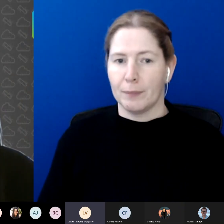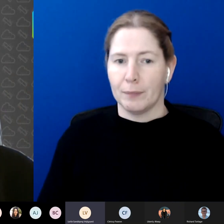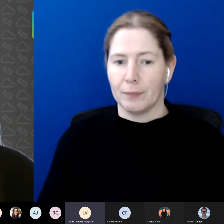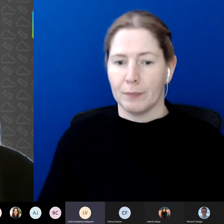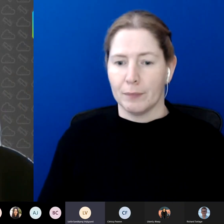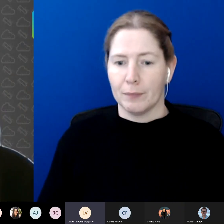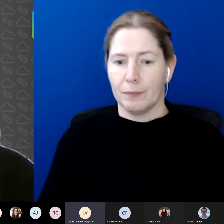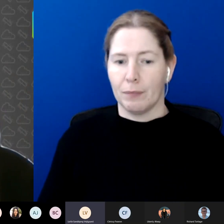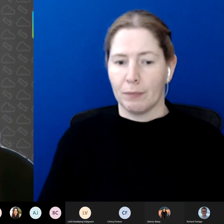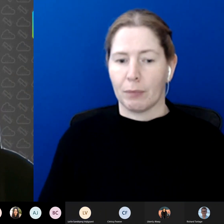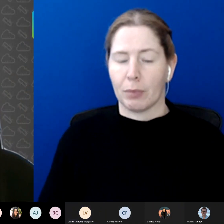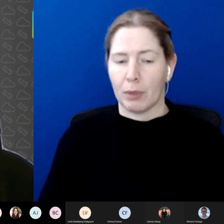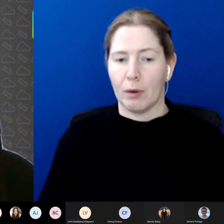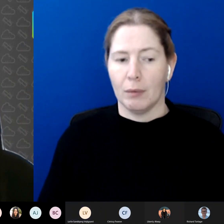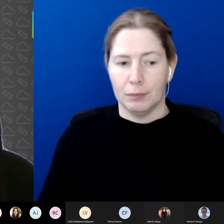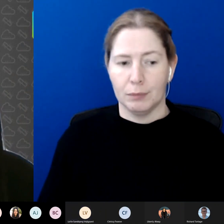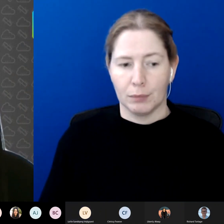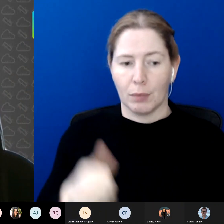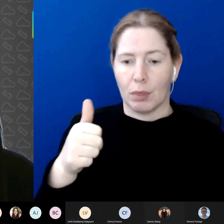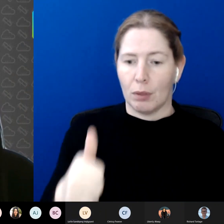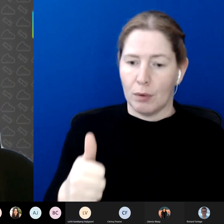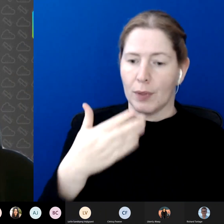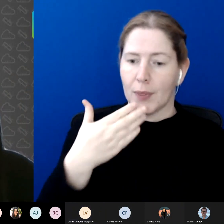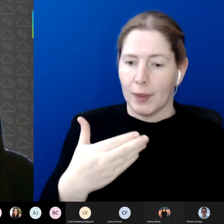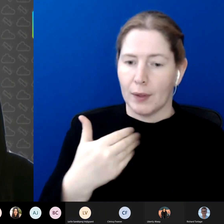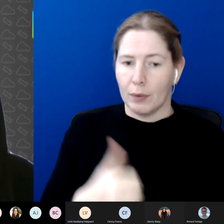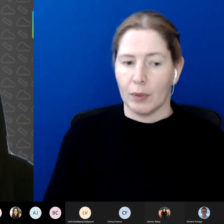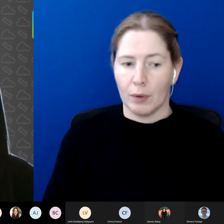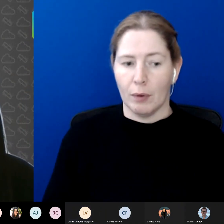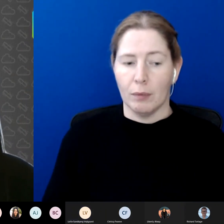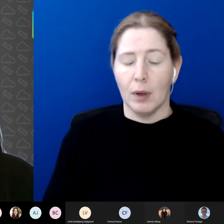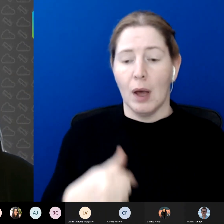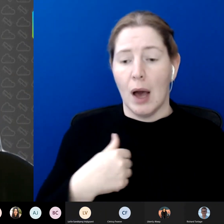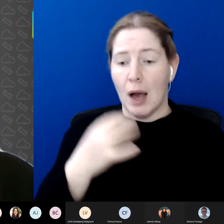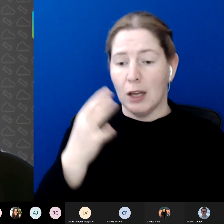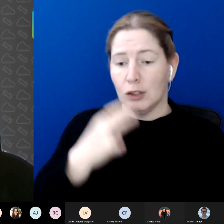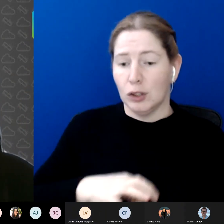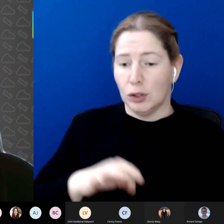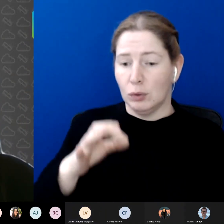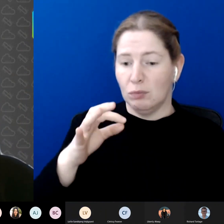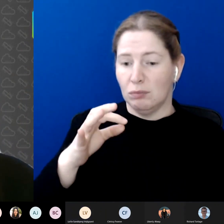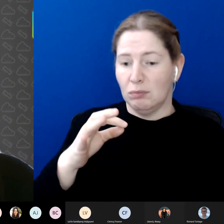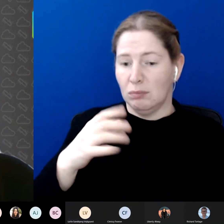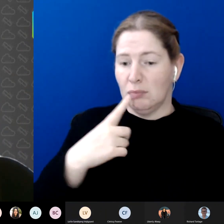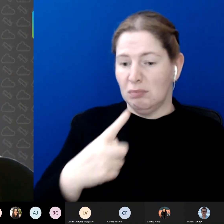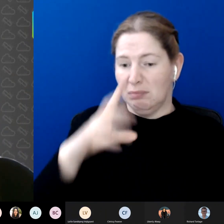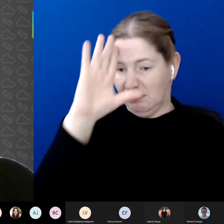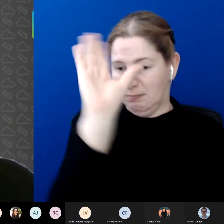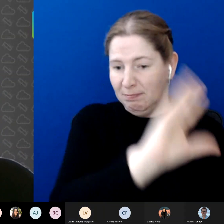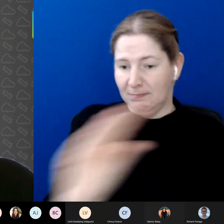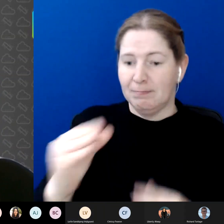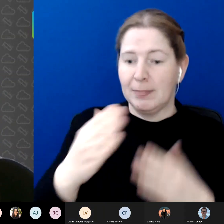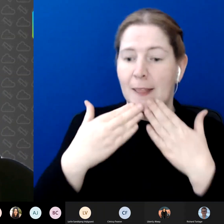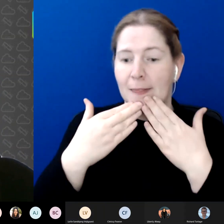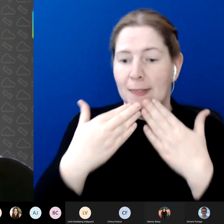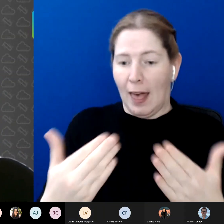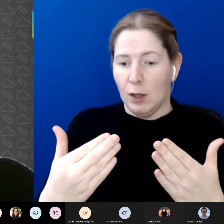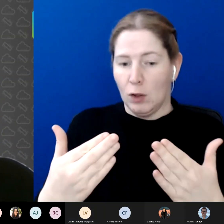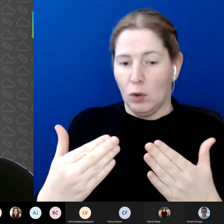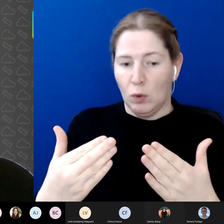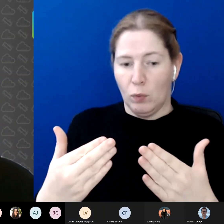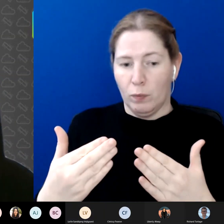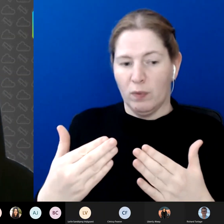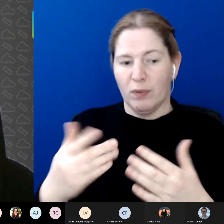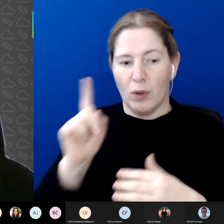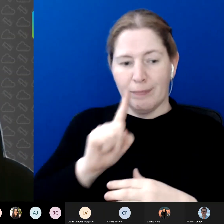Yeah. That's perfect. Thank you. I just want to say, firstly, thank you, Lotta, for presenting for us